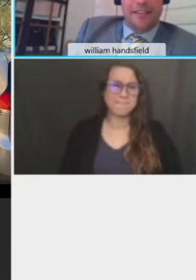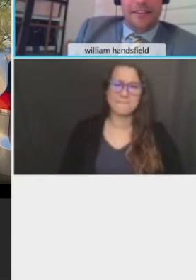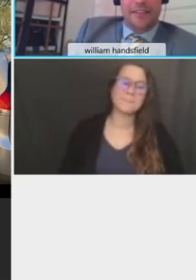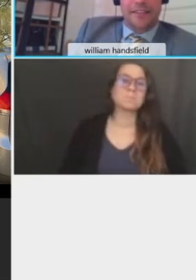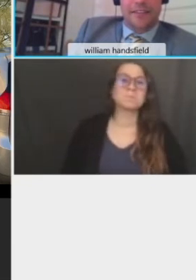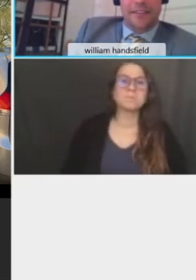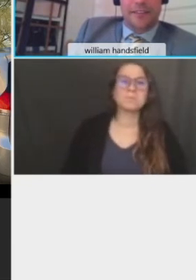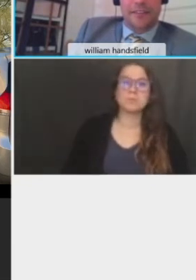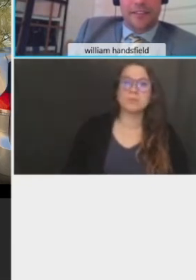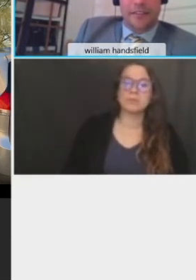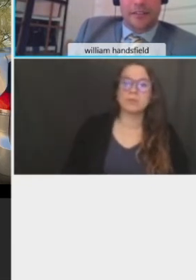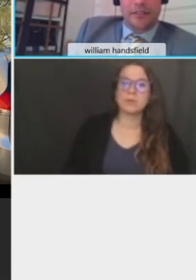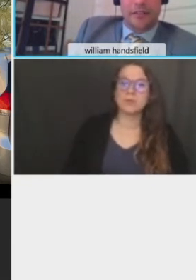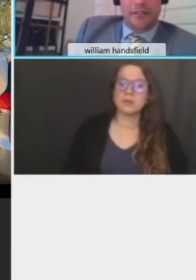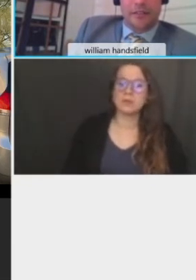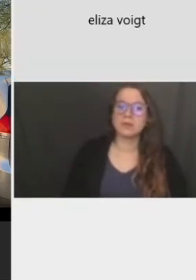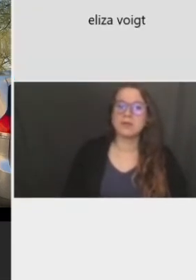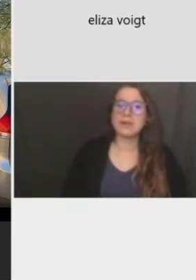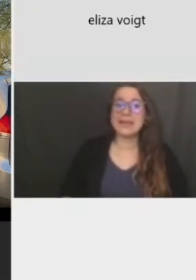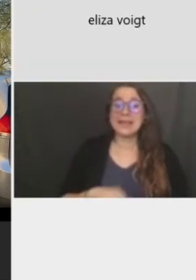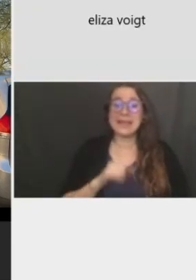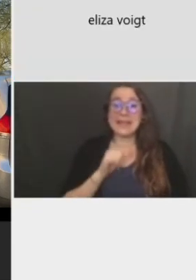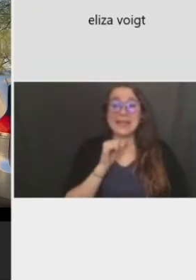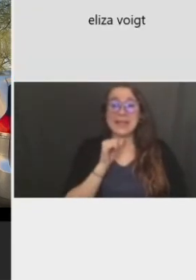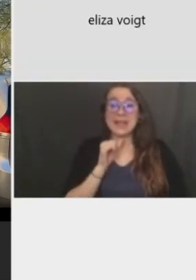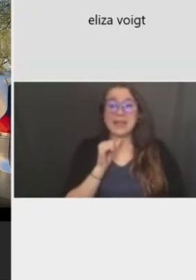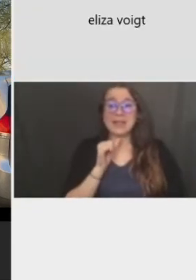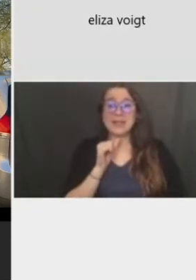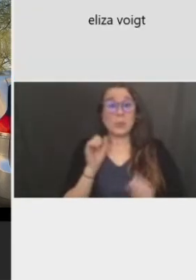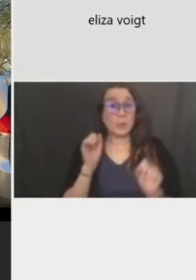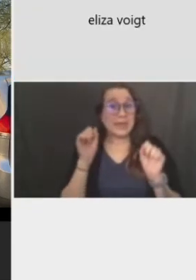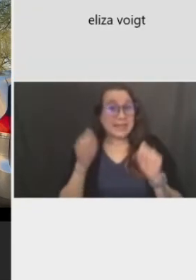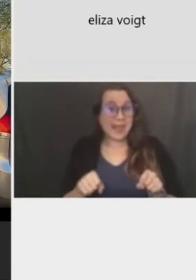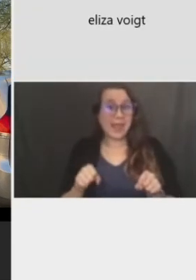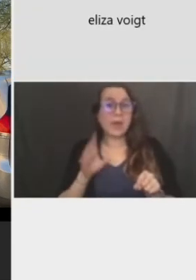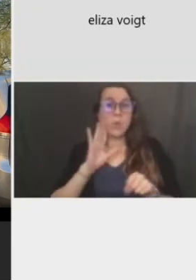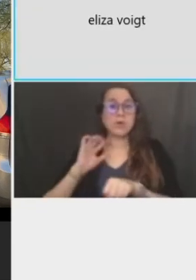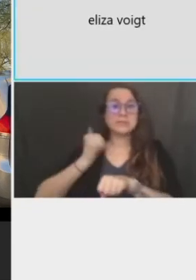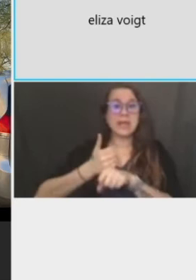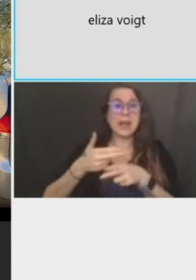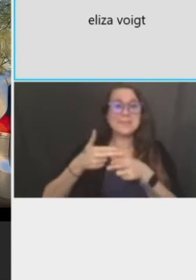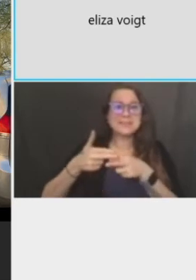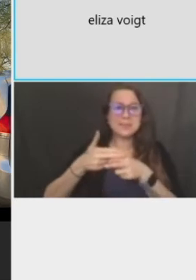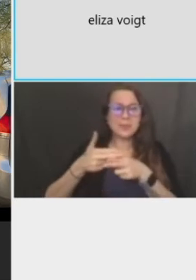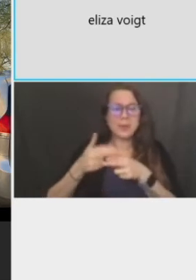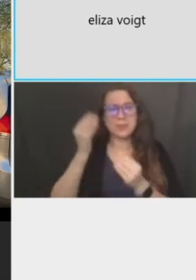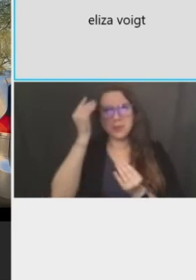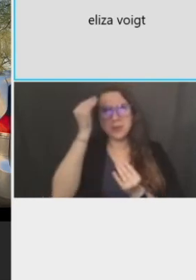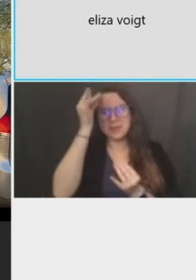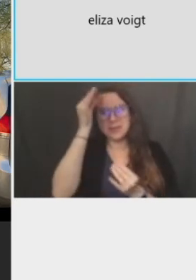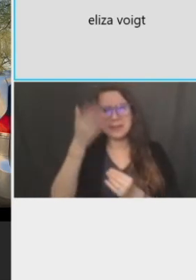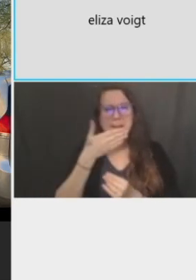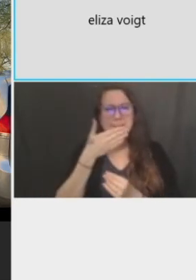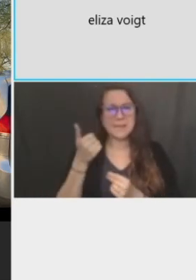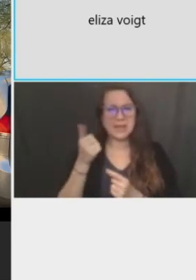So it's not that we can't, we're going to have them temporarily. We think a better condition is what is on 4th